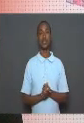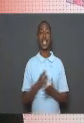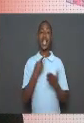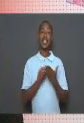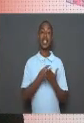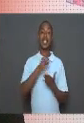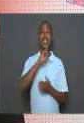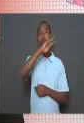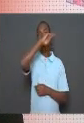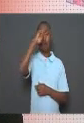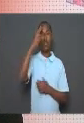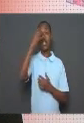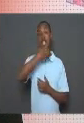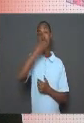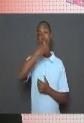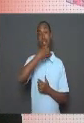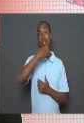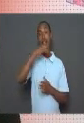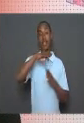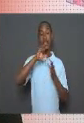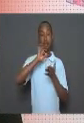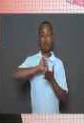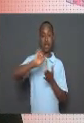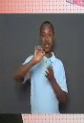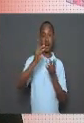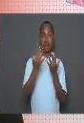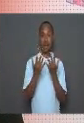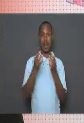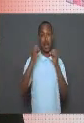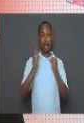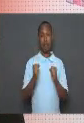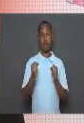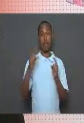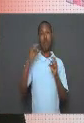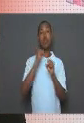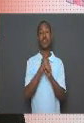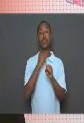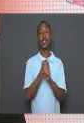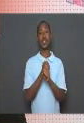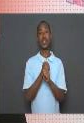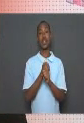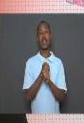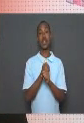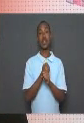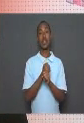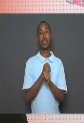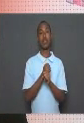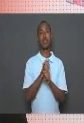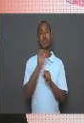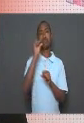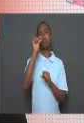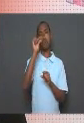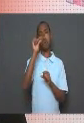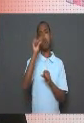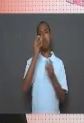This is because the heat that Bunsen burners are capable of producing is far too low